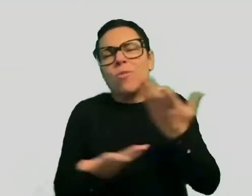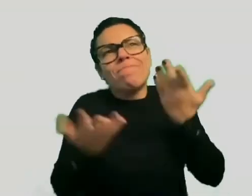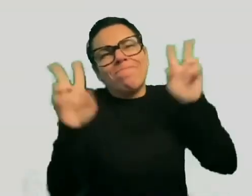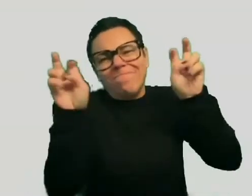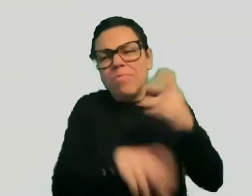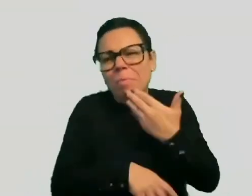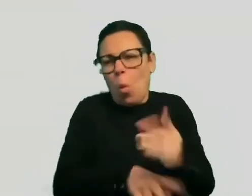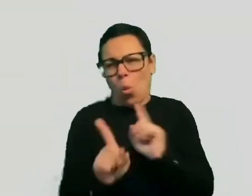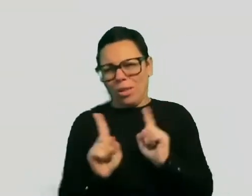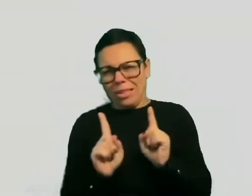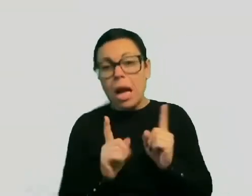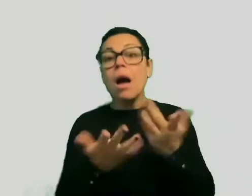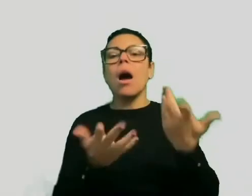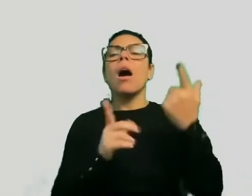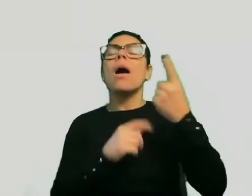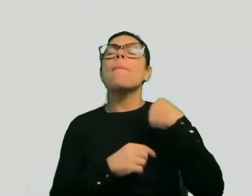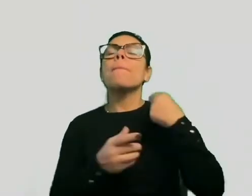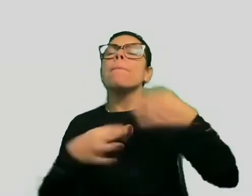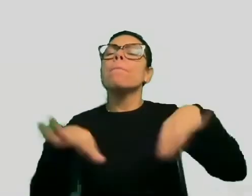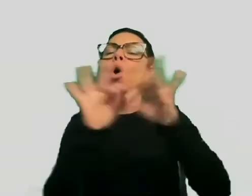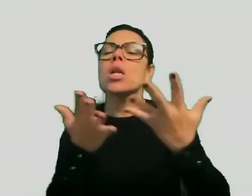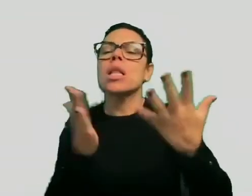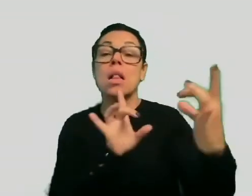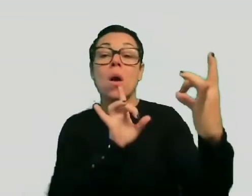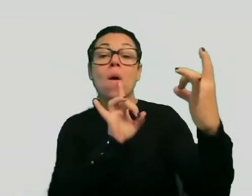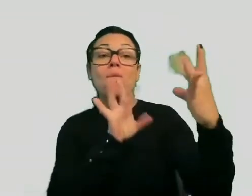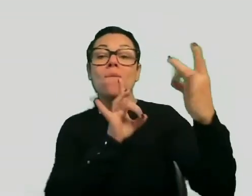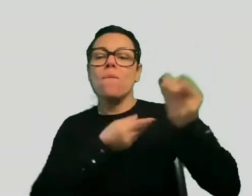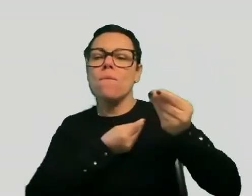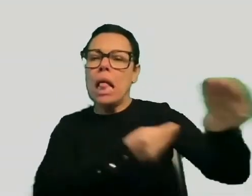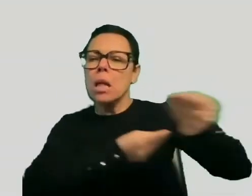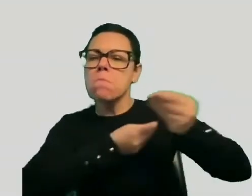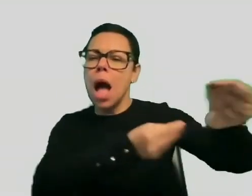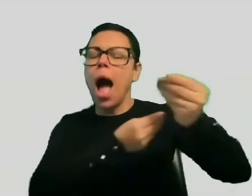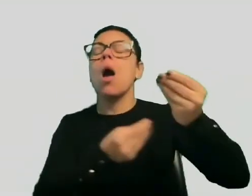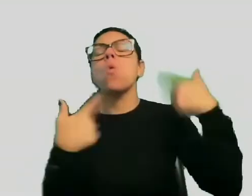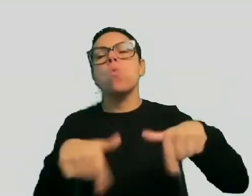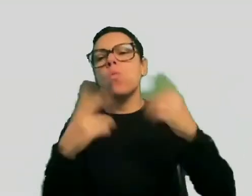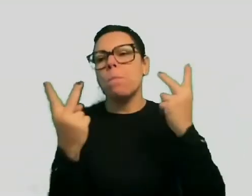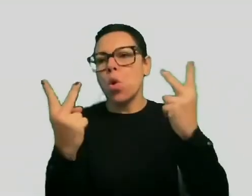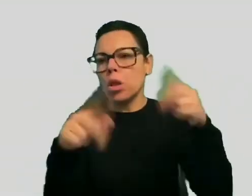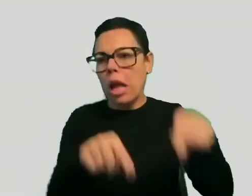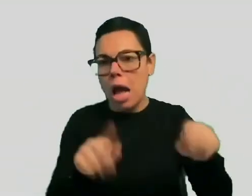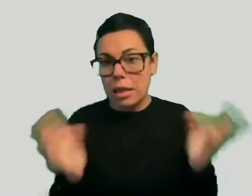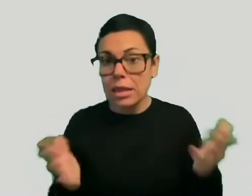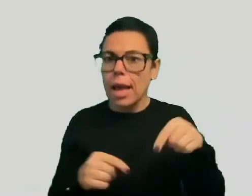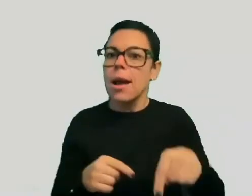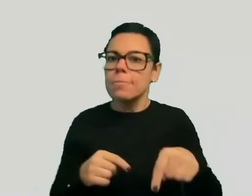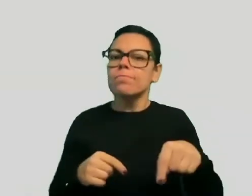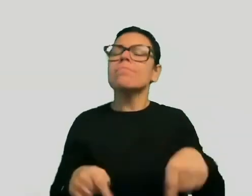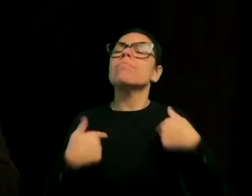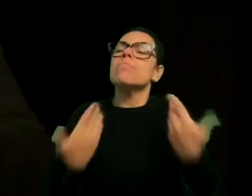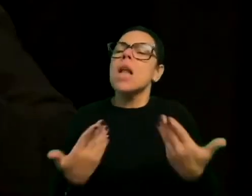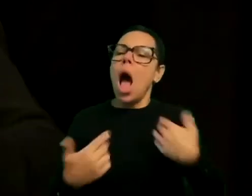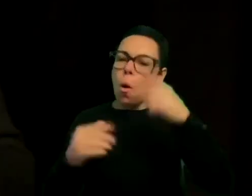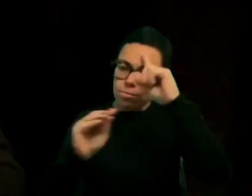feedback of people saying, okay, now I actually understand what it's about and what we can do, and that we just need to see for